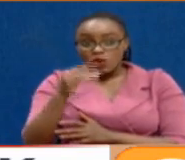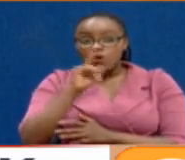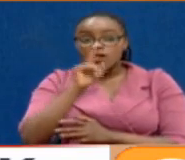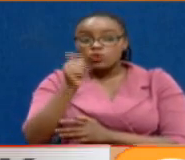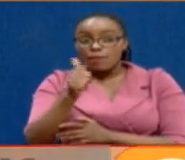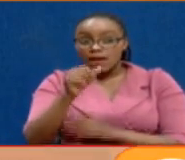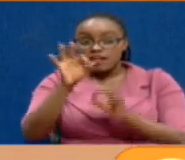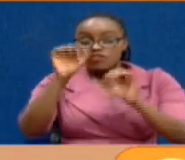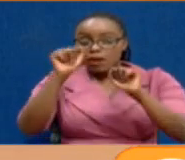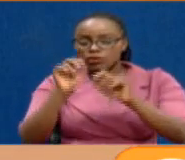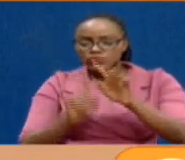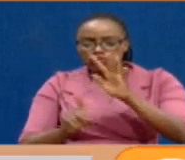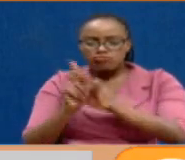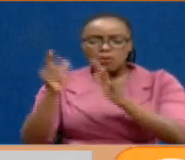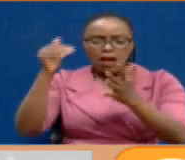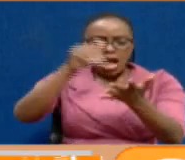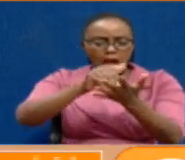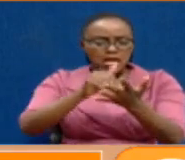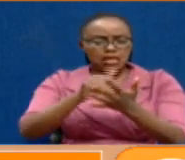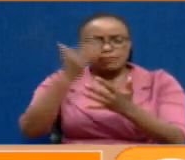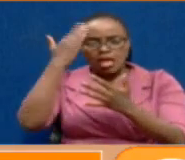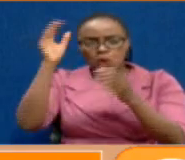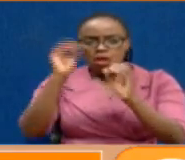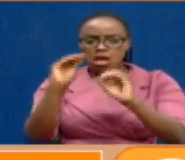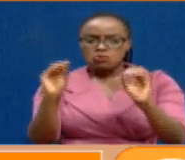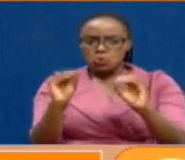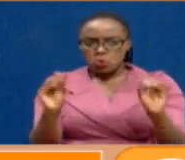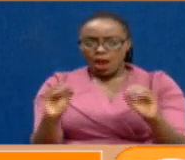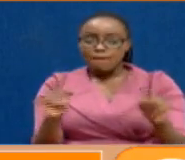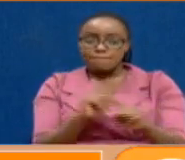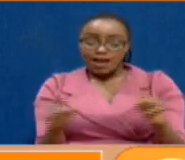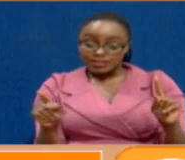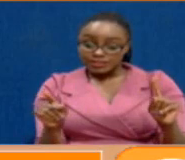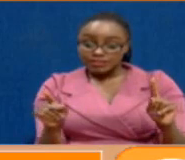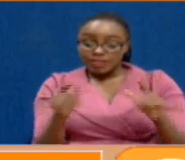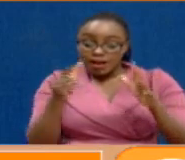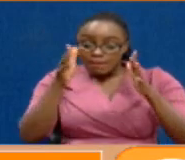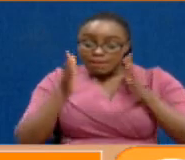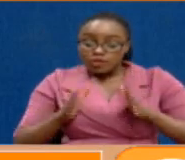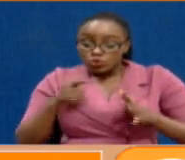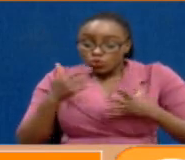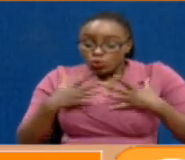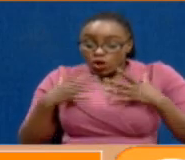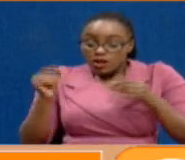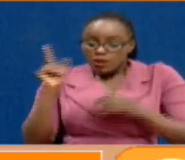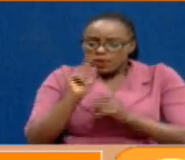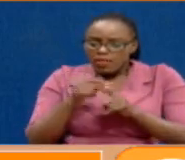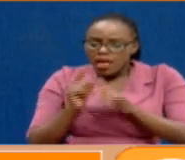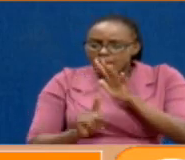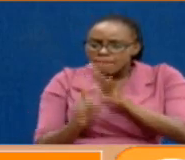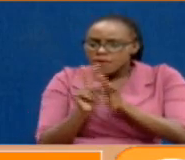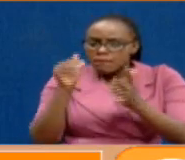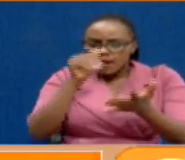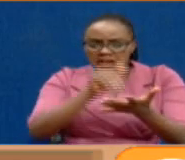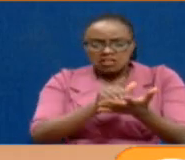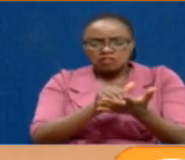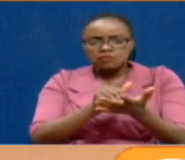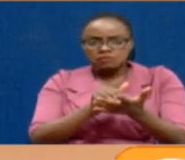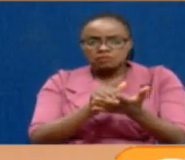sure that can recur. What we have seen is there are someone who recovered and then they come back again with the disease. Mm-hmm.